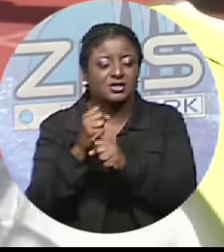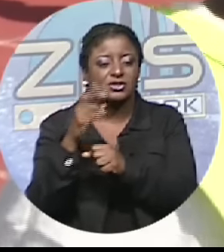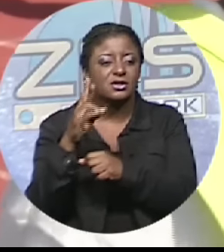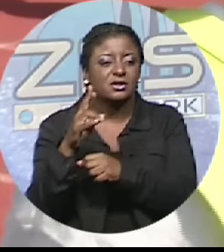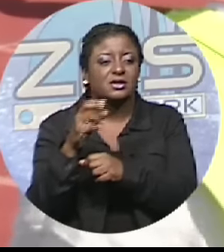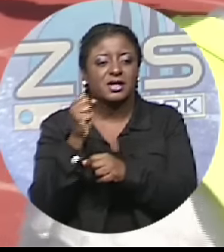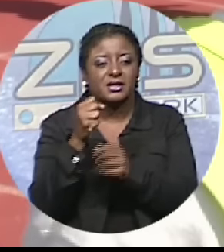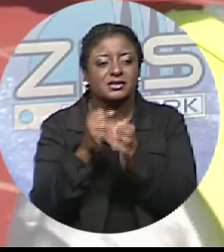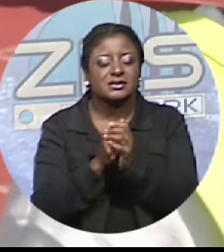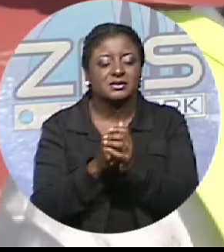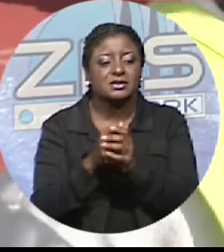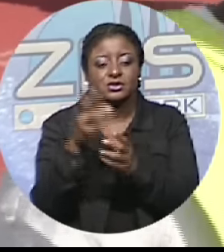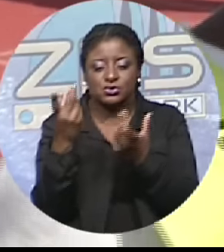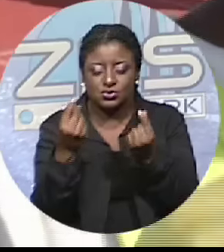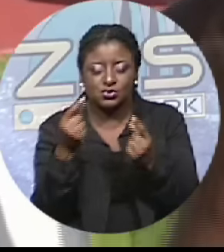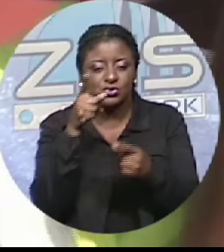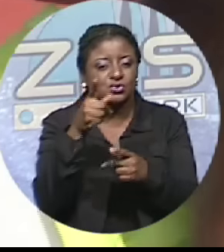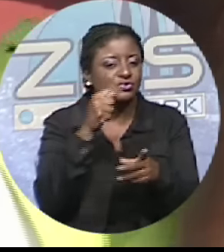hard.